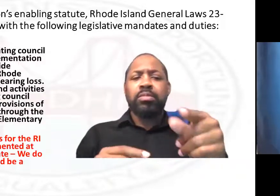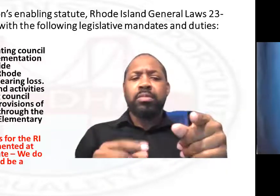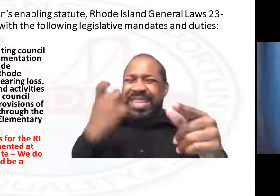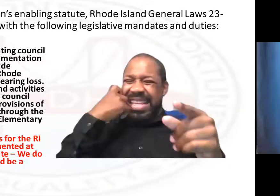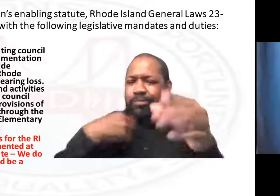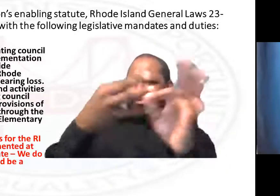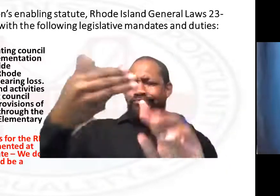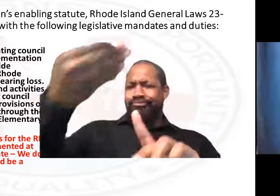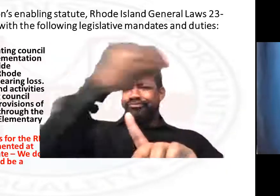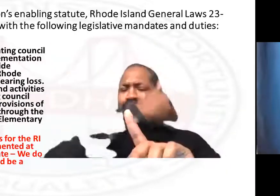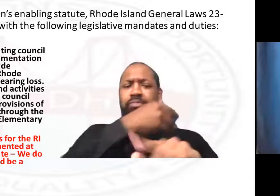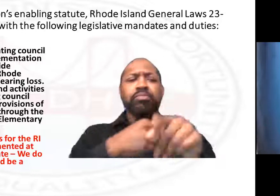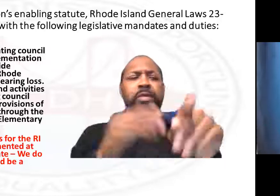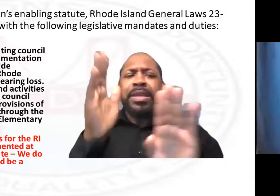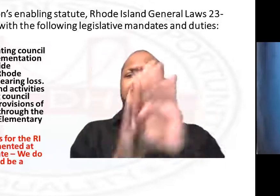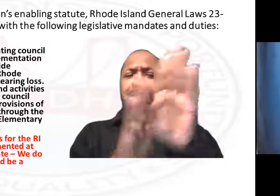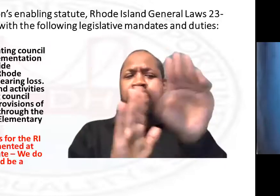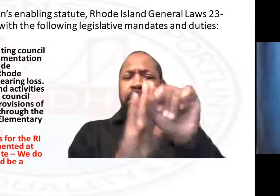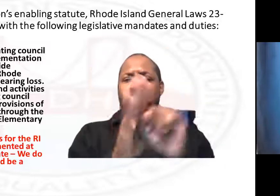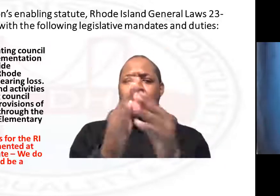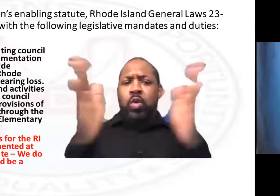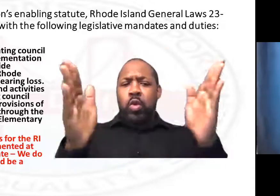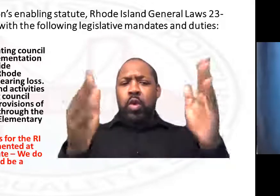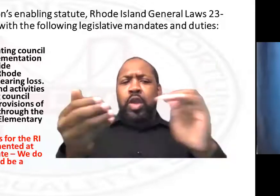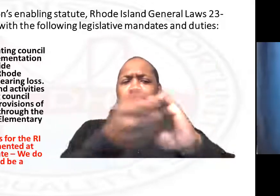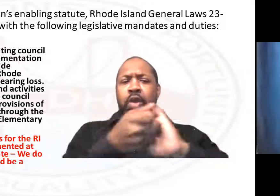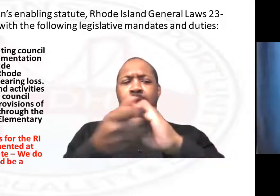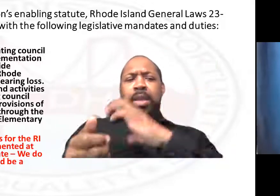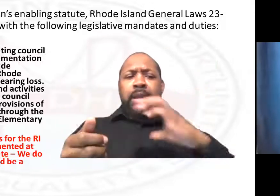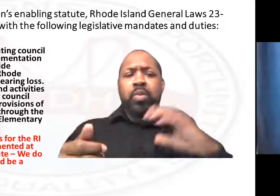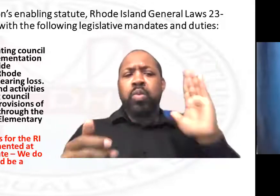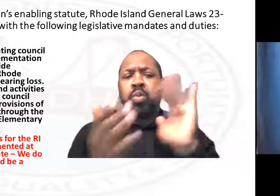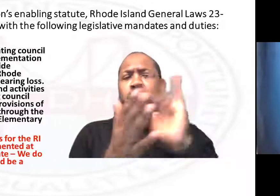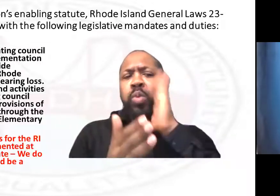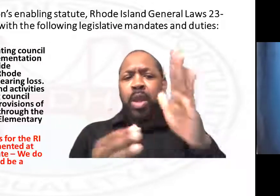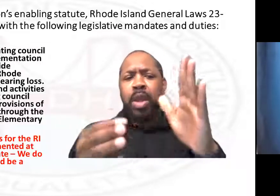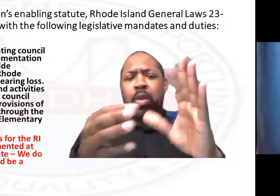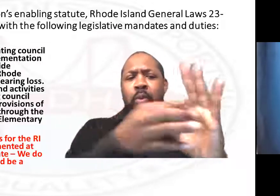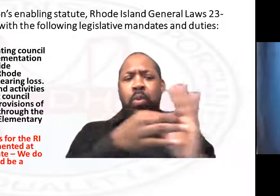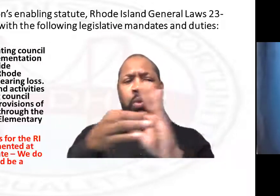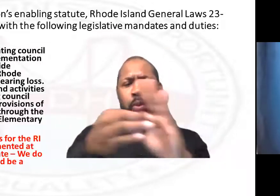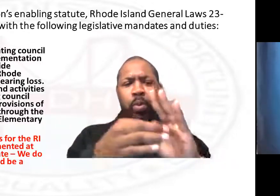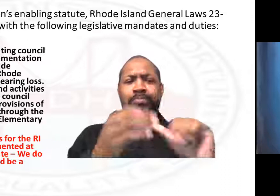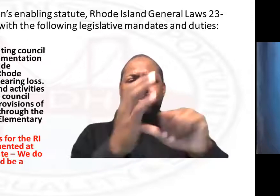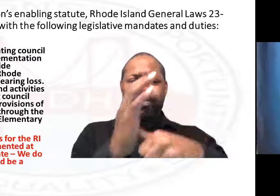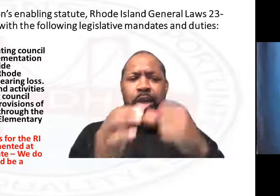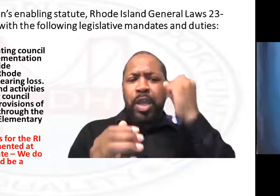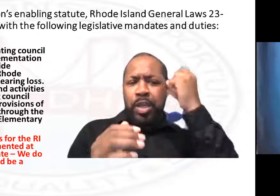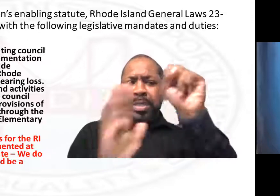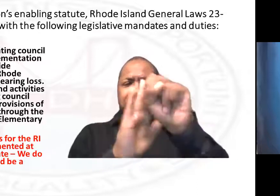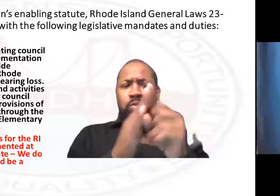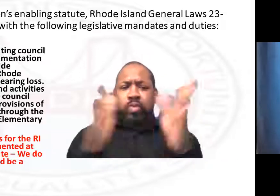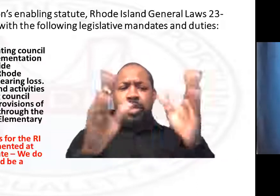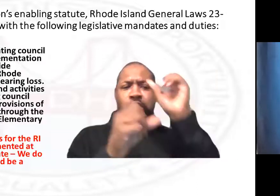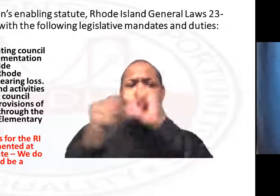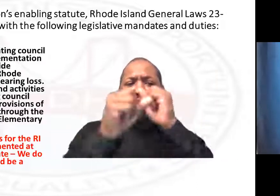longer. So we talked about this a little bit before, but it's to develop a statewide coordinating council that will coordinate